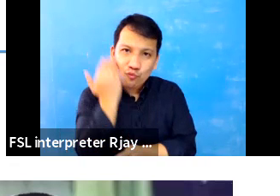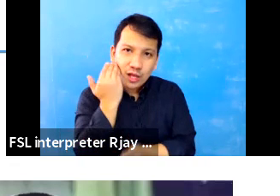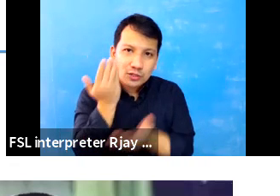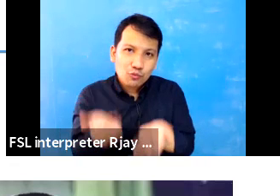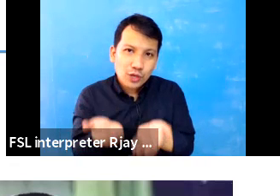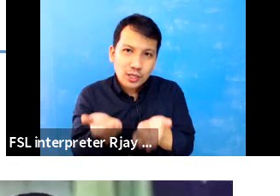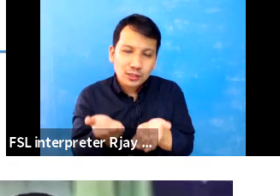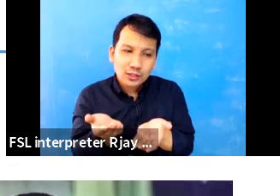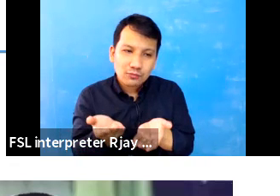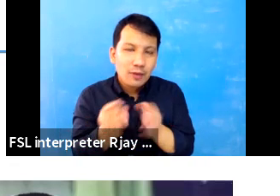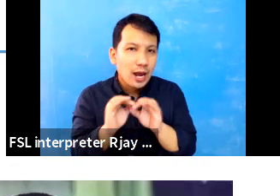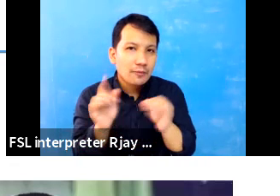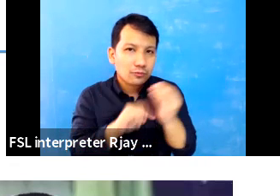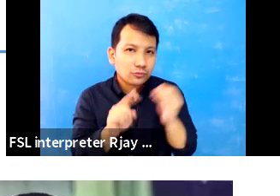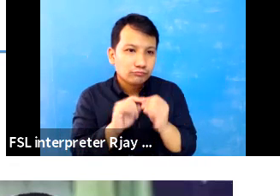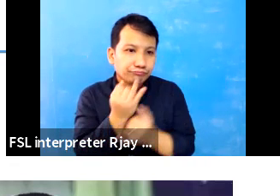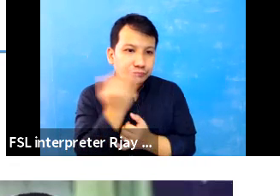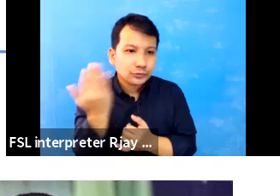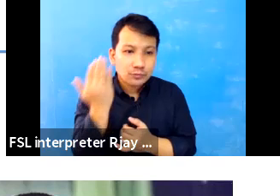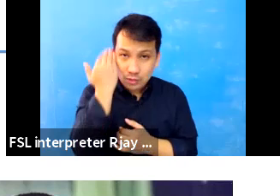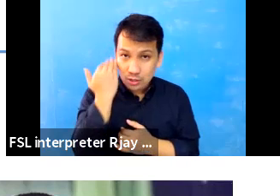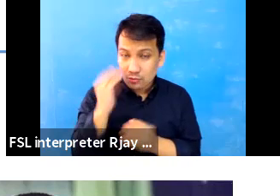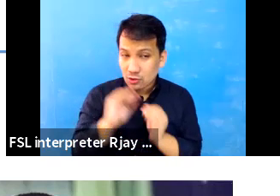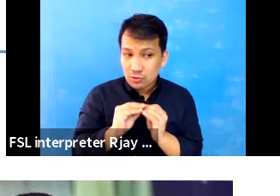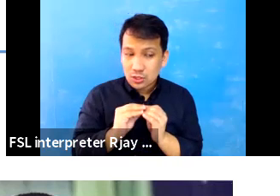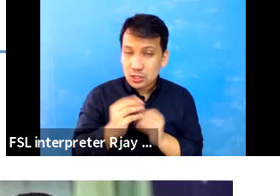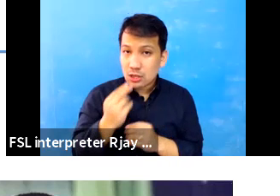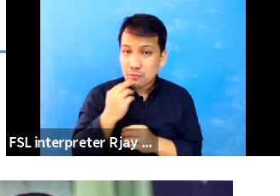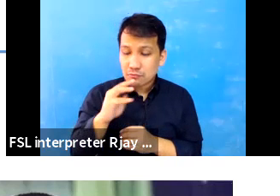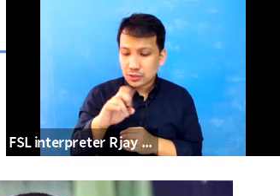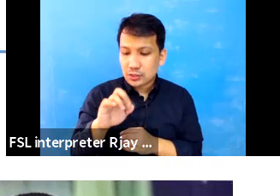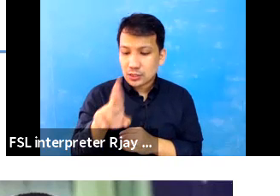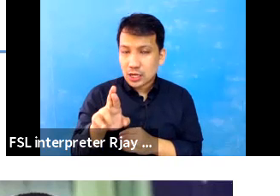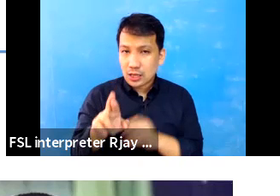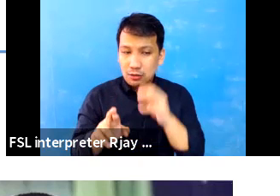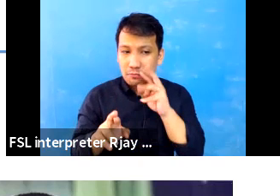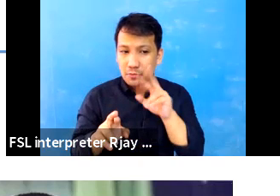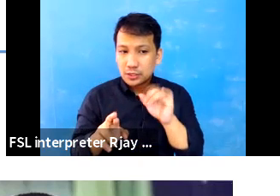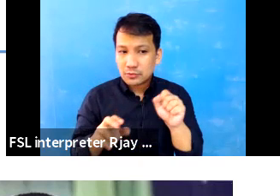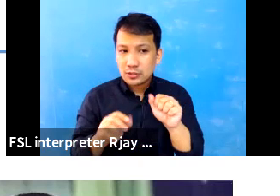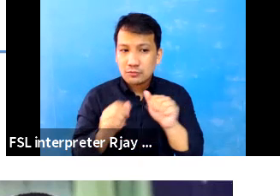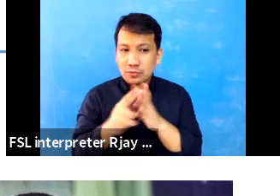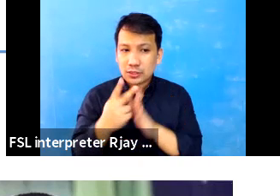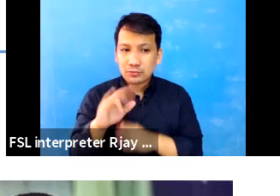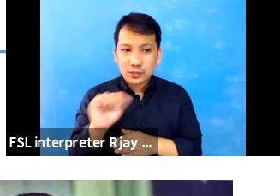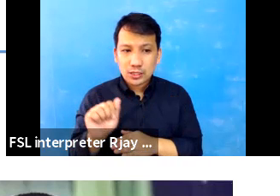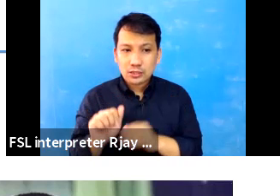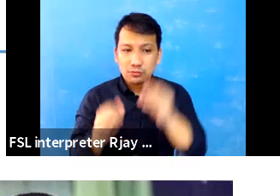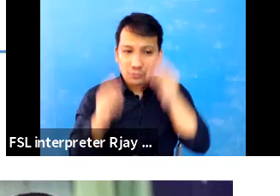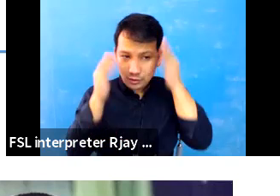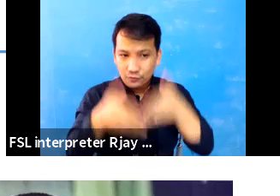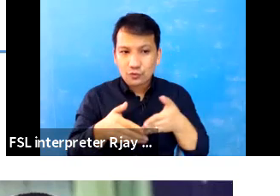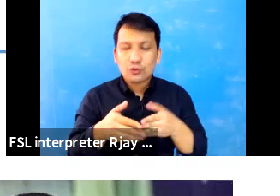nutritional deficiencies, particularly those pertaining to mineral and vitamins like anemia, vitamin A deficiency. But we will